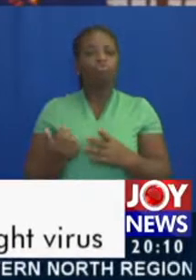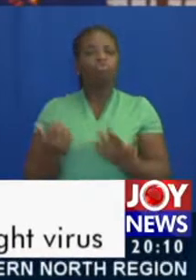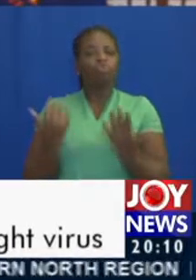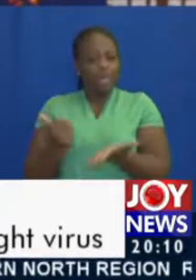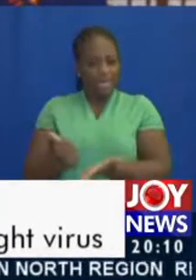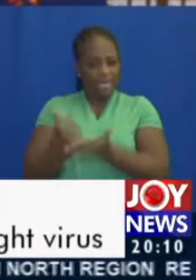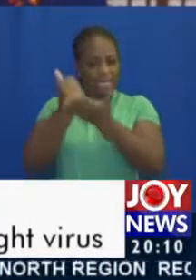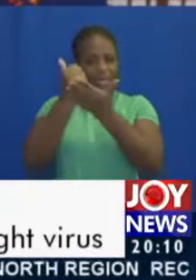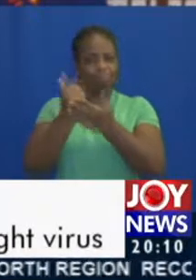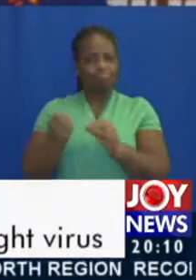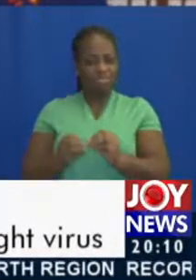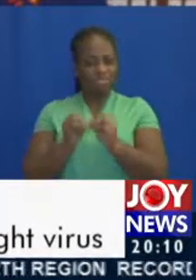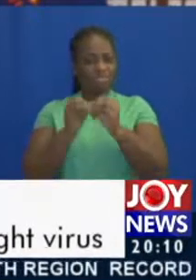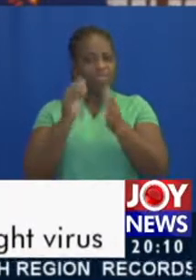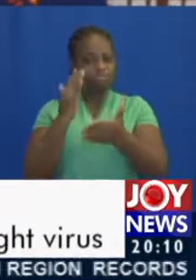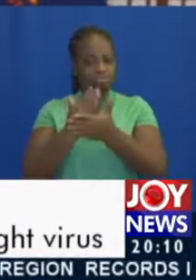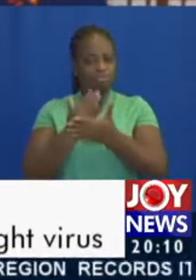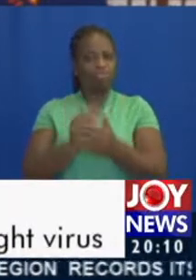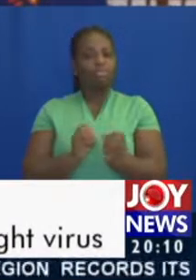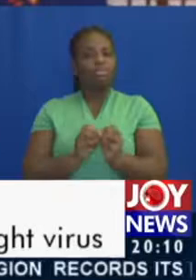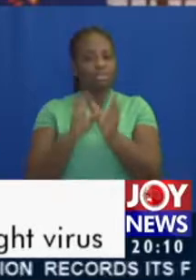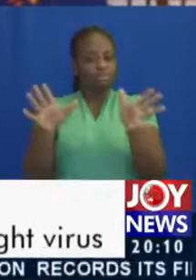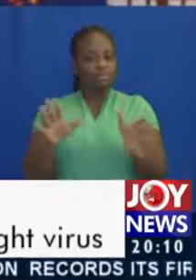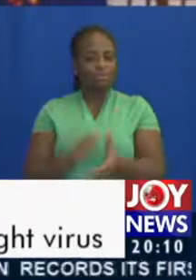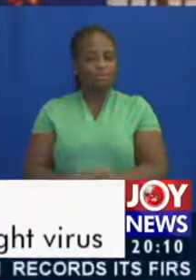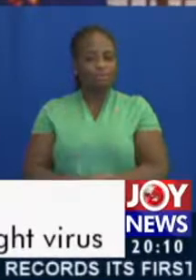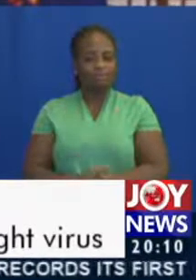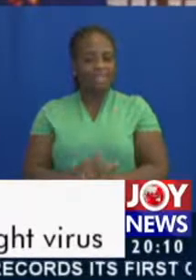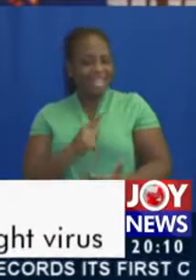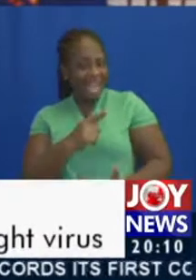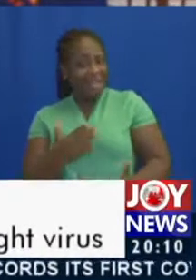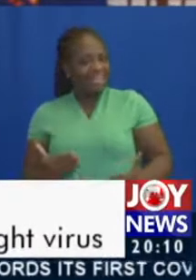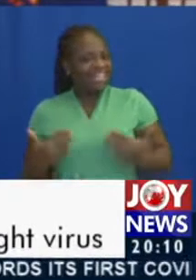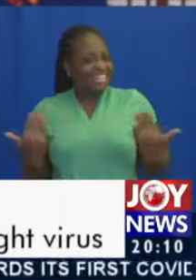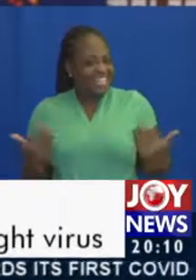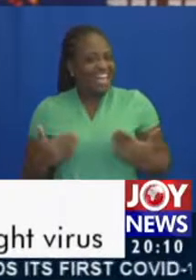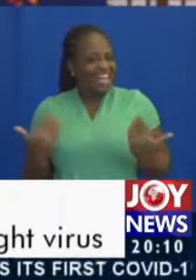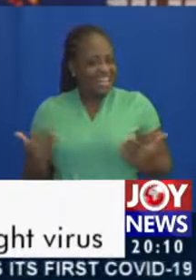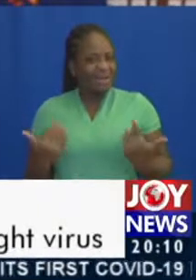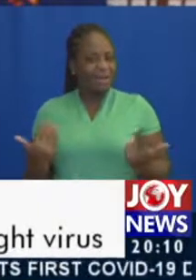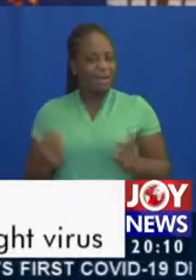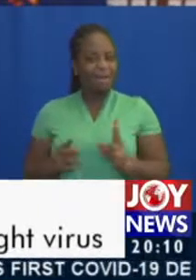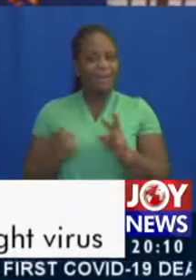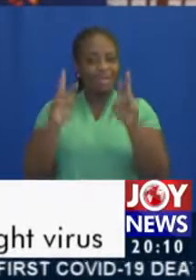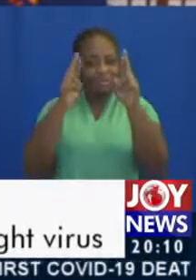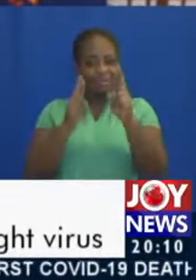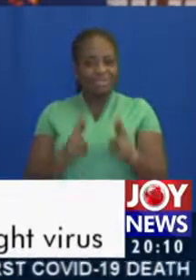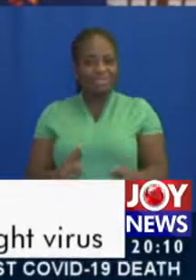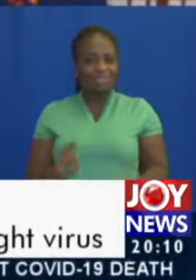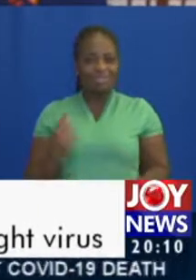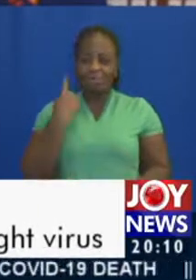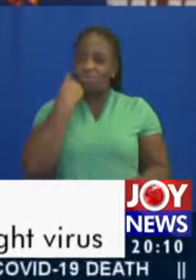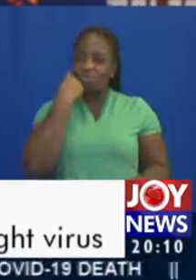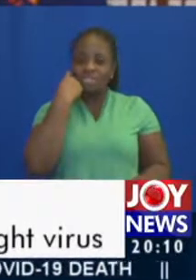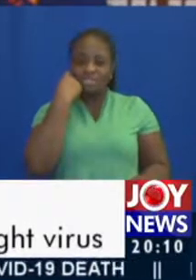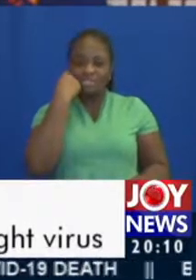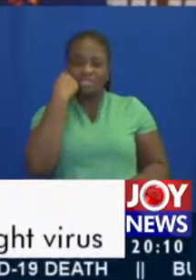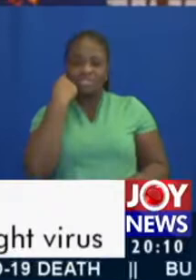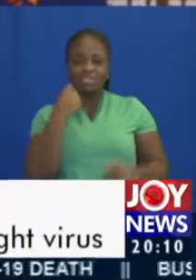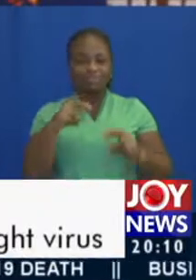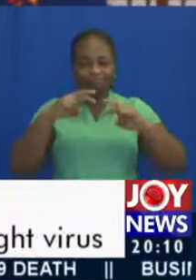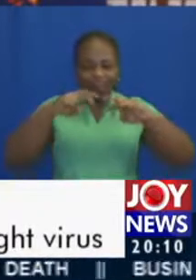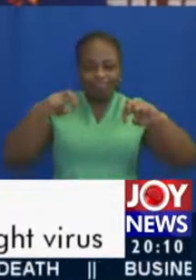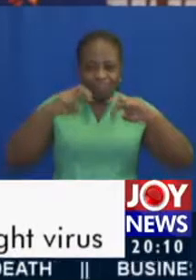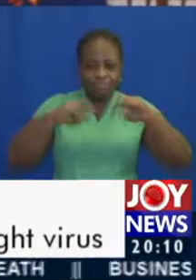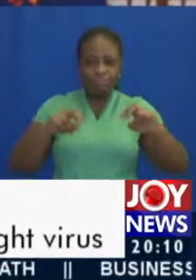infections. I've been encouraged by the results of a recent survey conducted by the